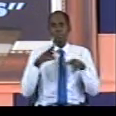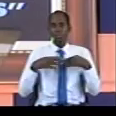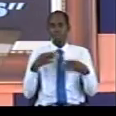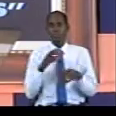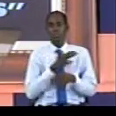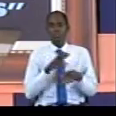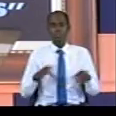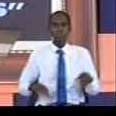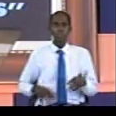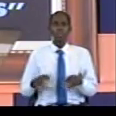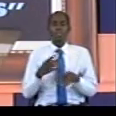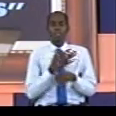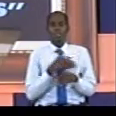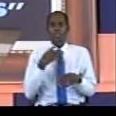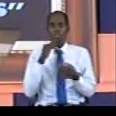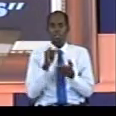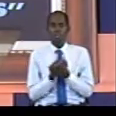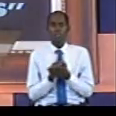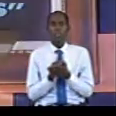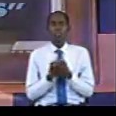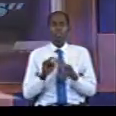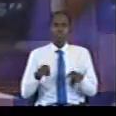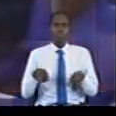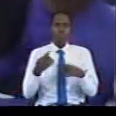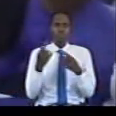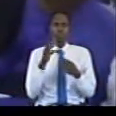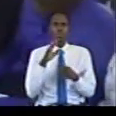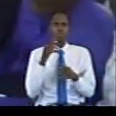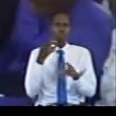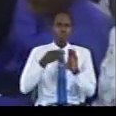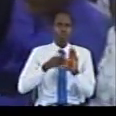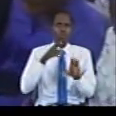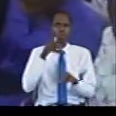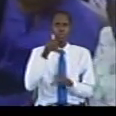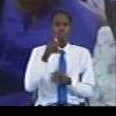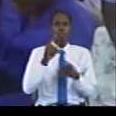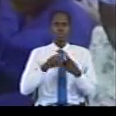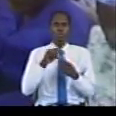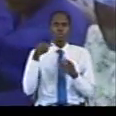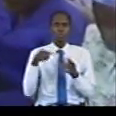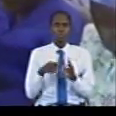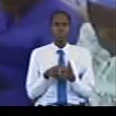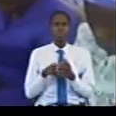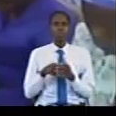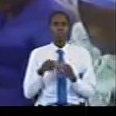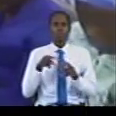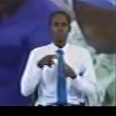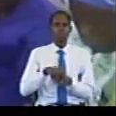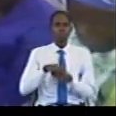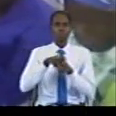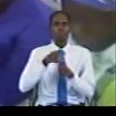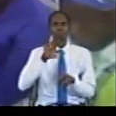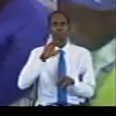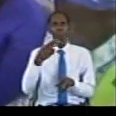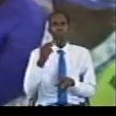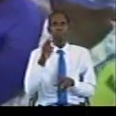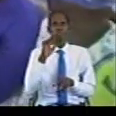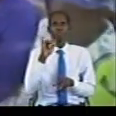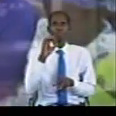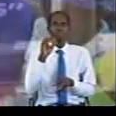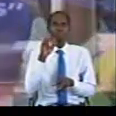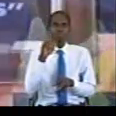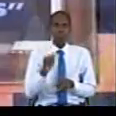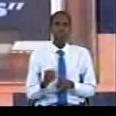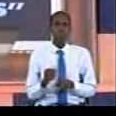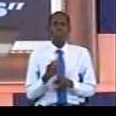join thyself to this chariot. And Philip ran thither to him and heard him read